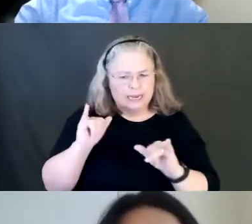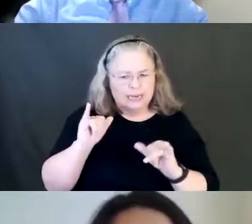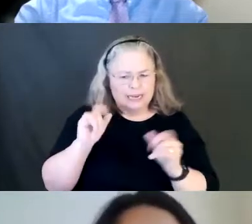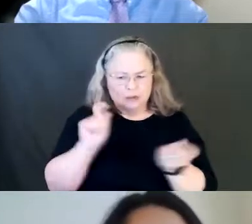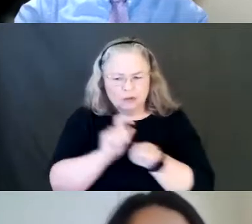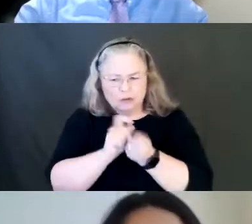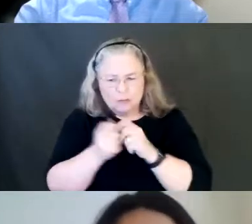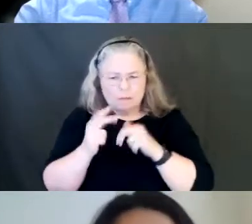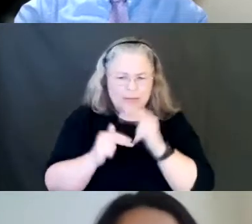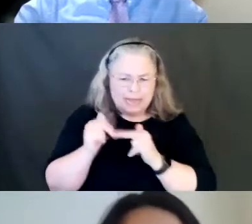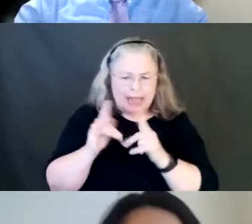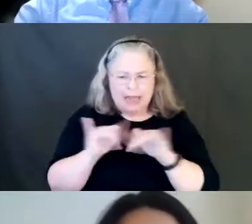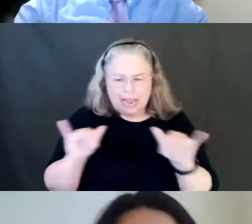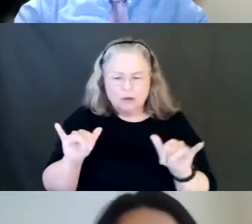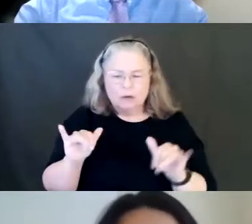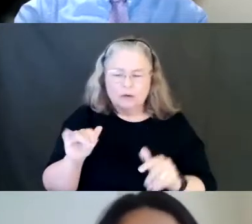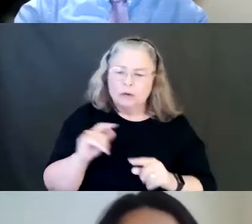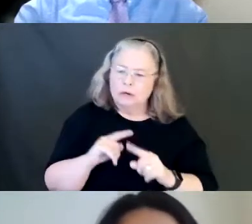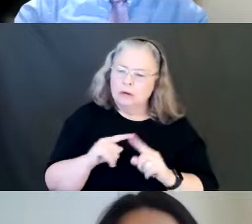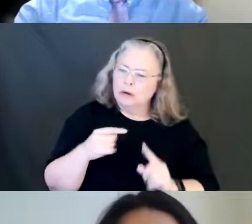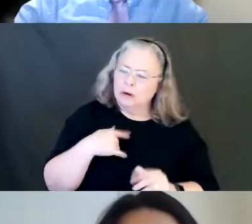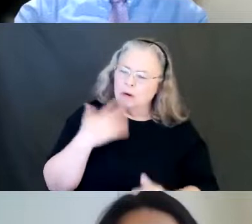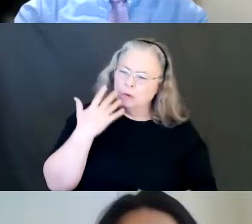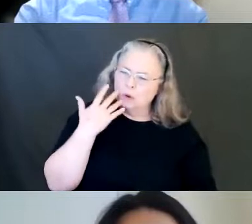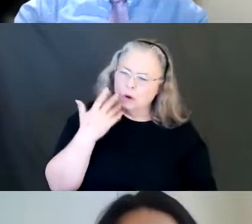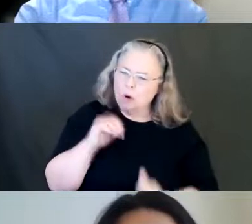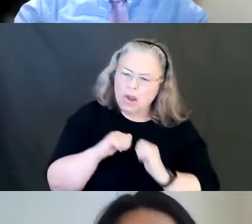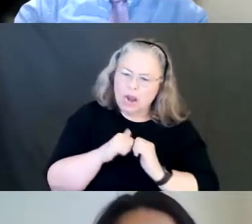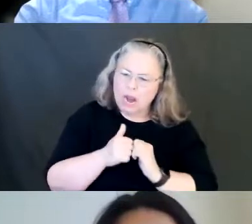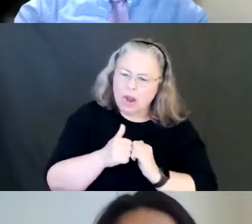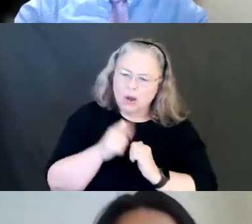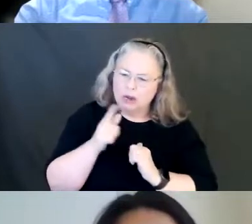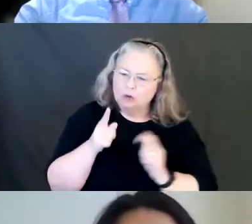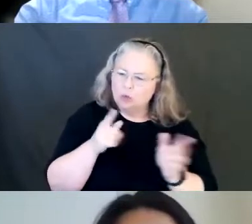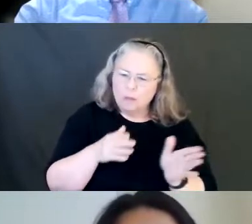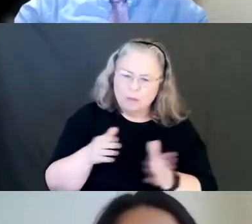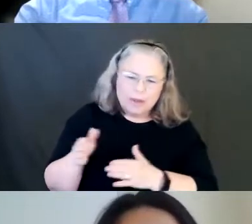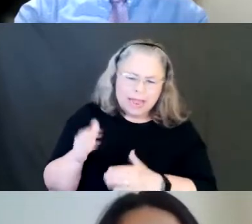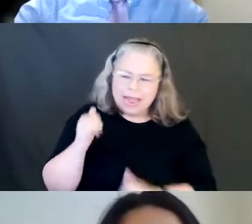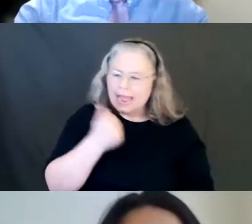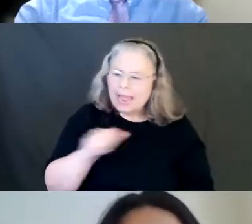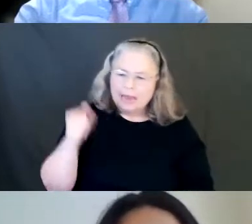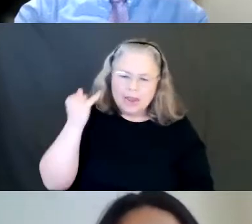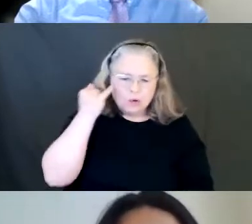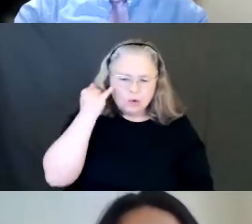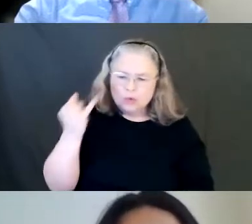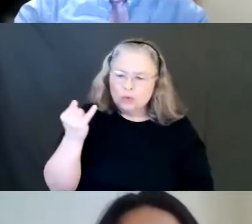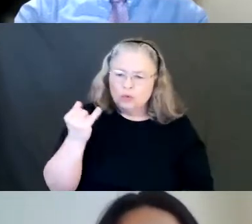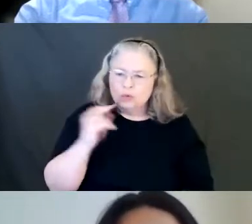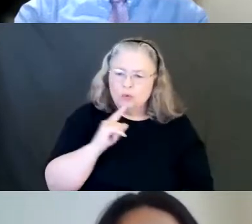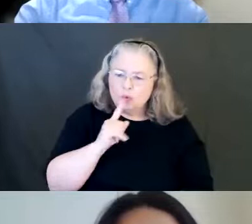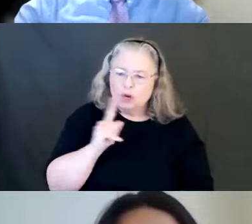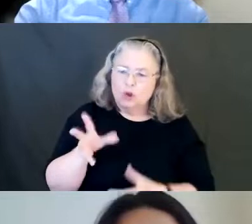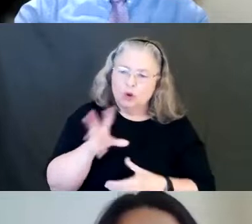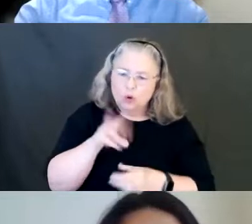this, building this, et cetera. But I'm really thinking, how do you plan, or do you have any idea how to really